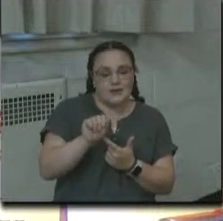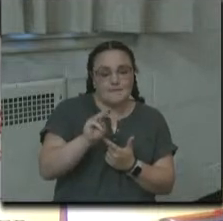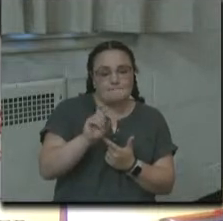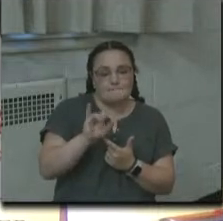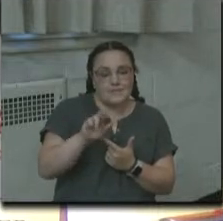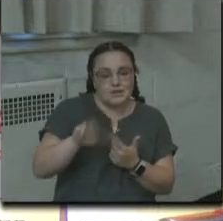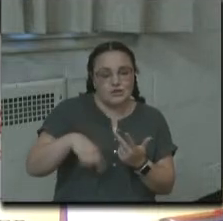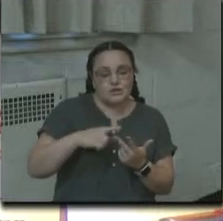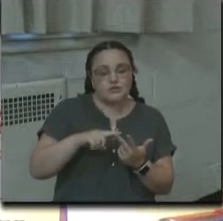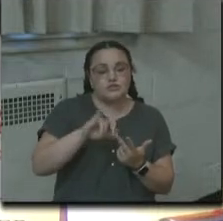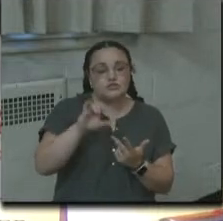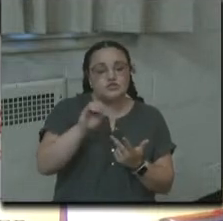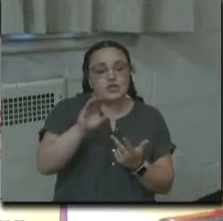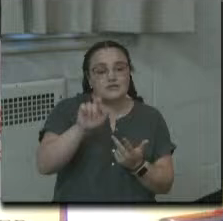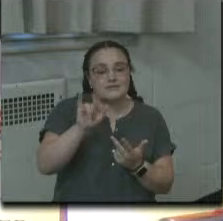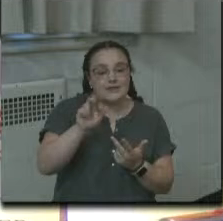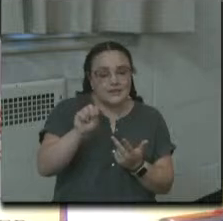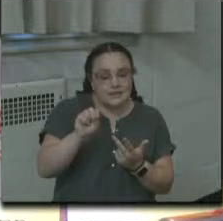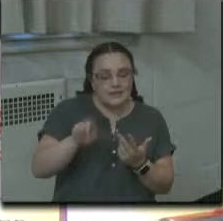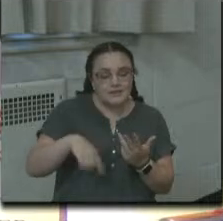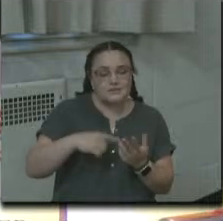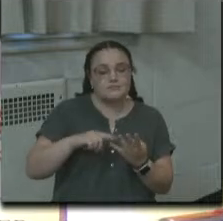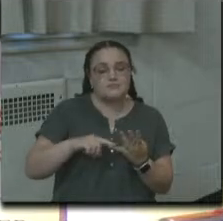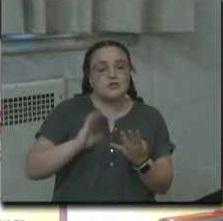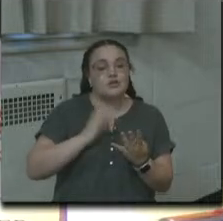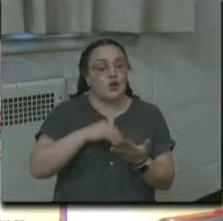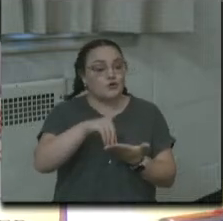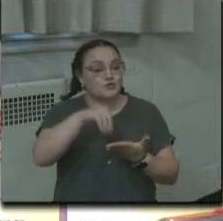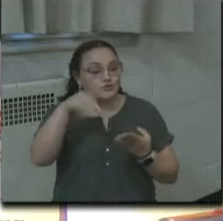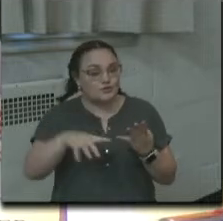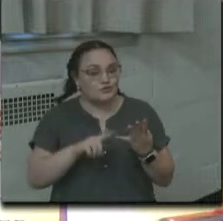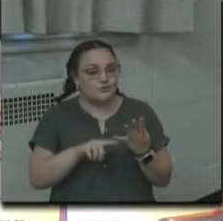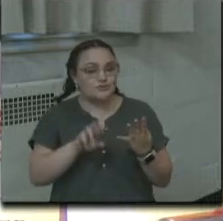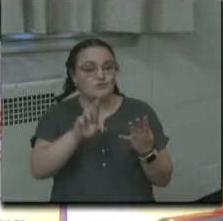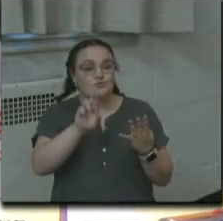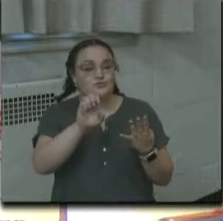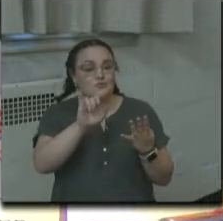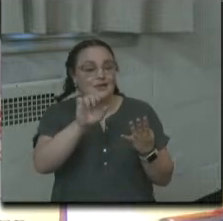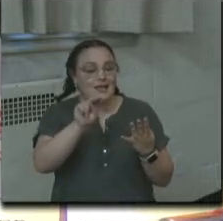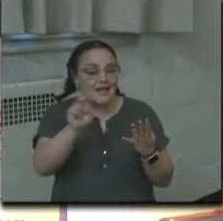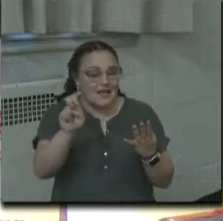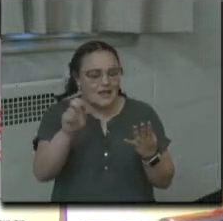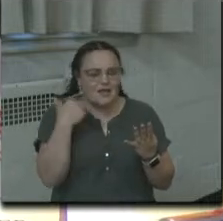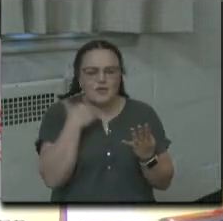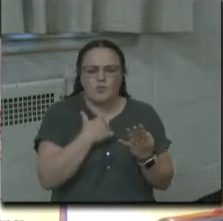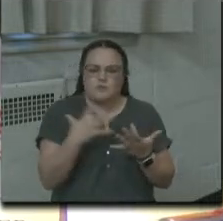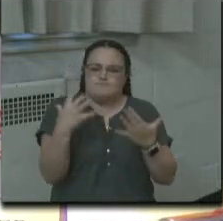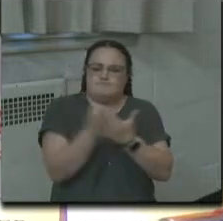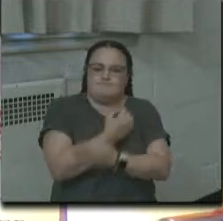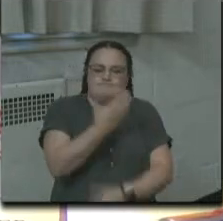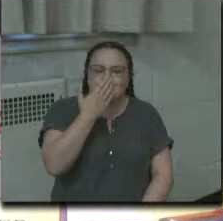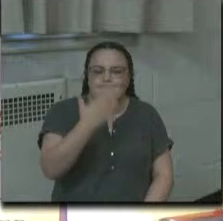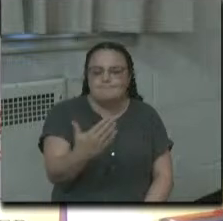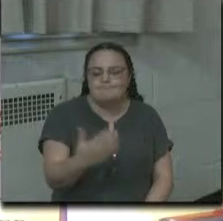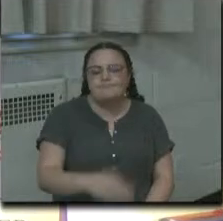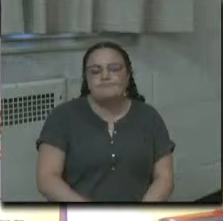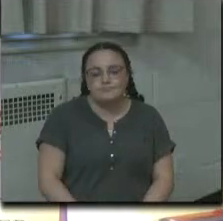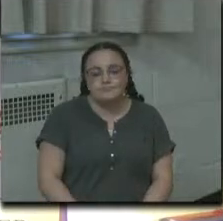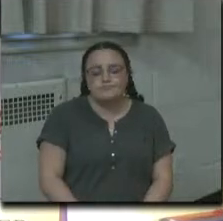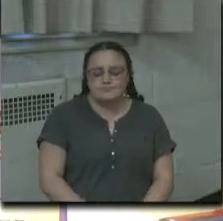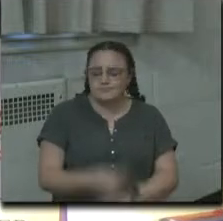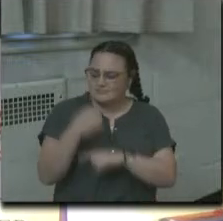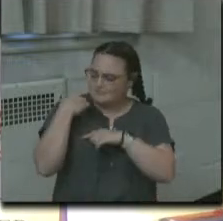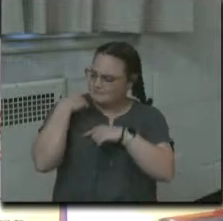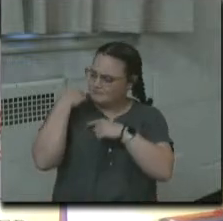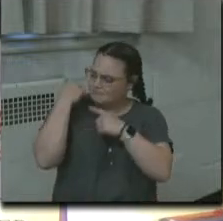Jocelyn Rout, and our student of the board, Rain Rivera Forbes, we simply want to say thank you. Over the years, you have